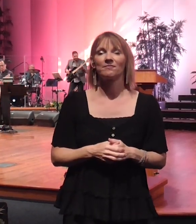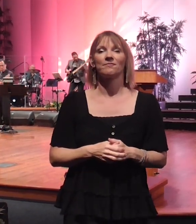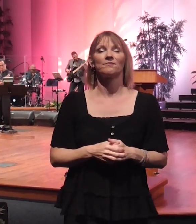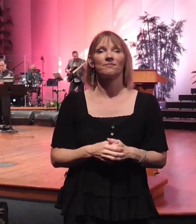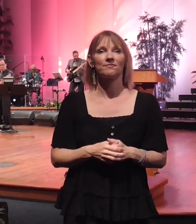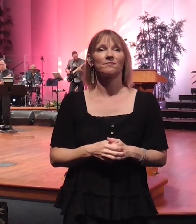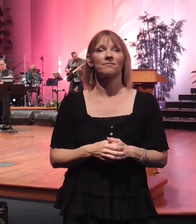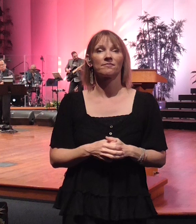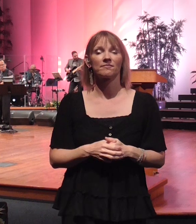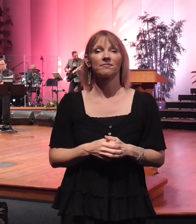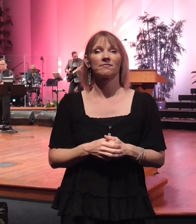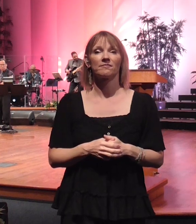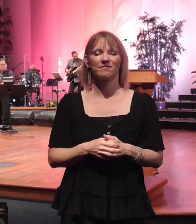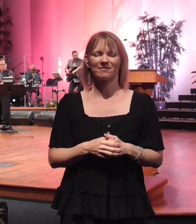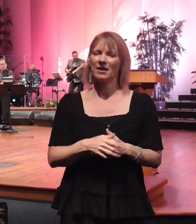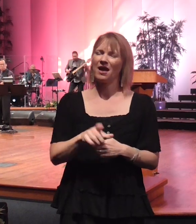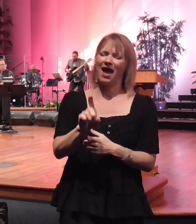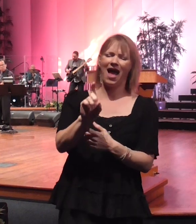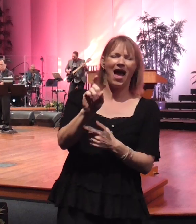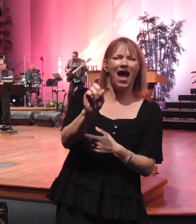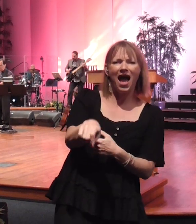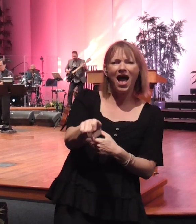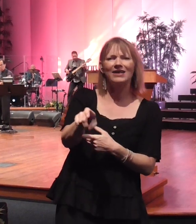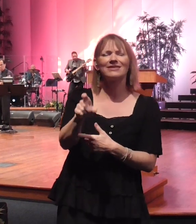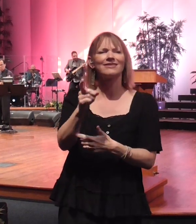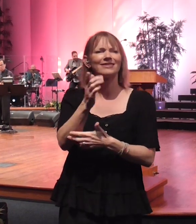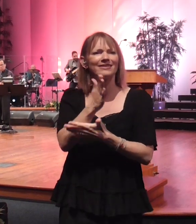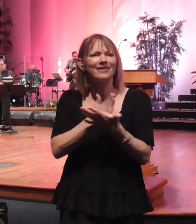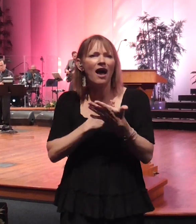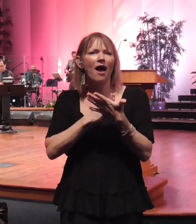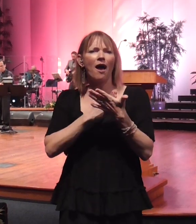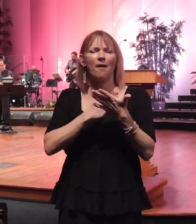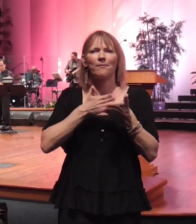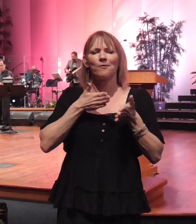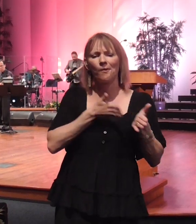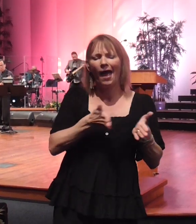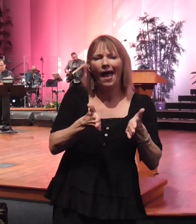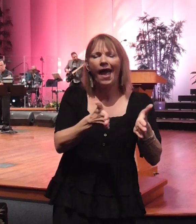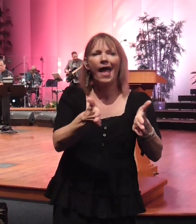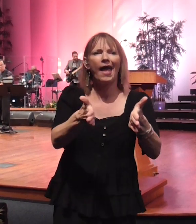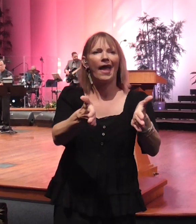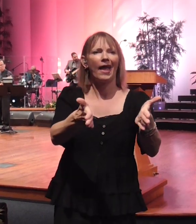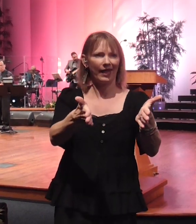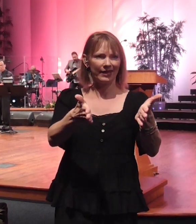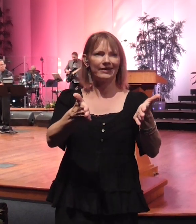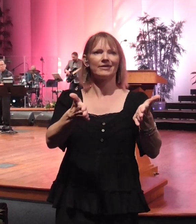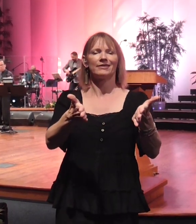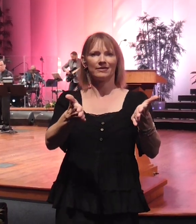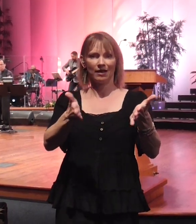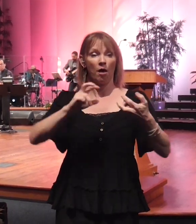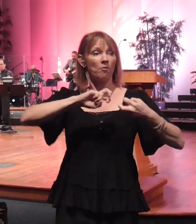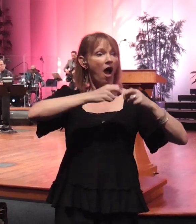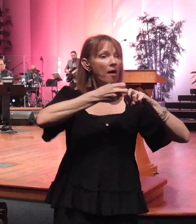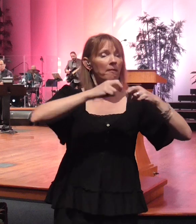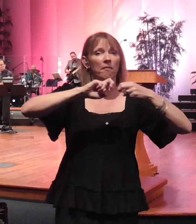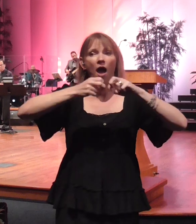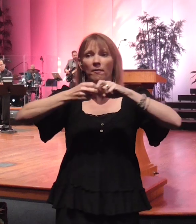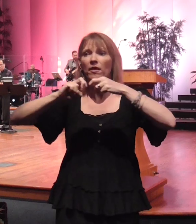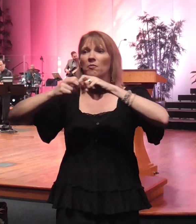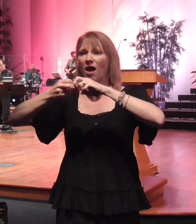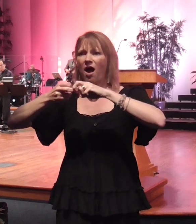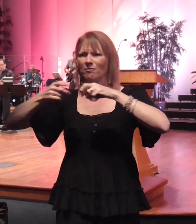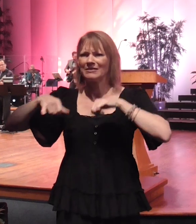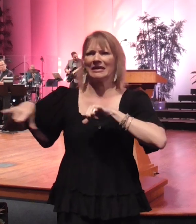There's gotta be some kind of way to solve the problems that we share